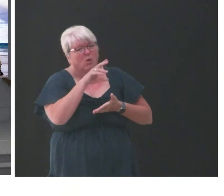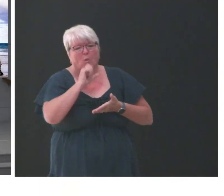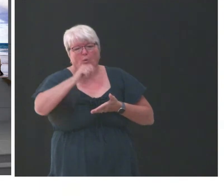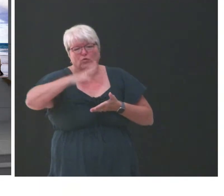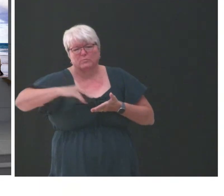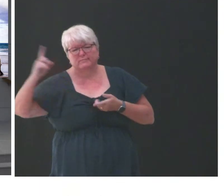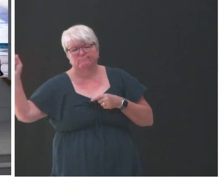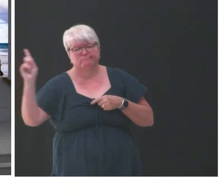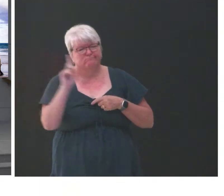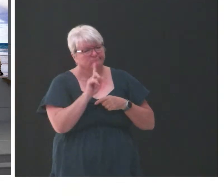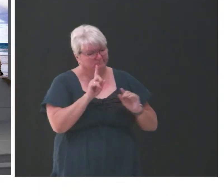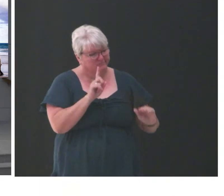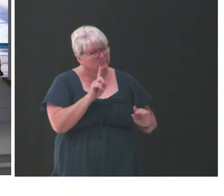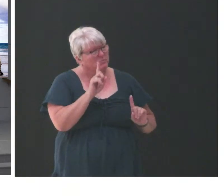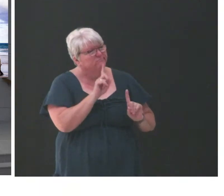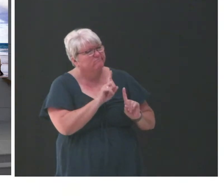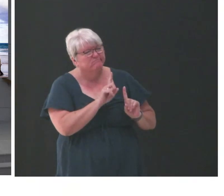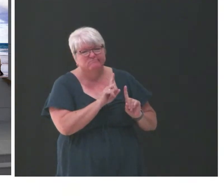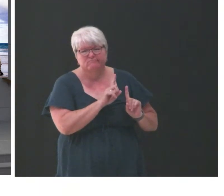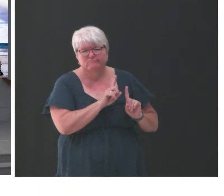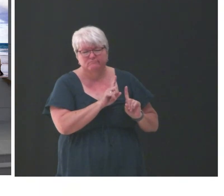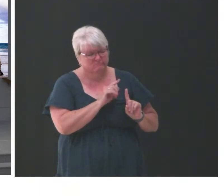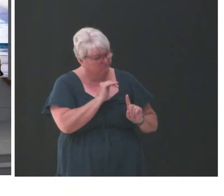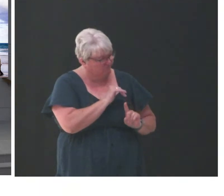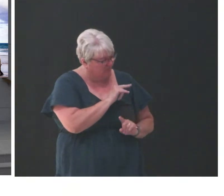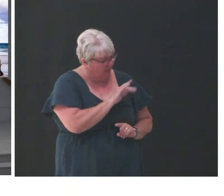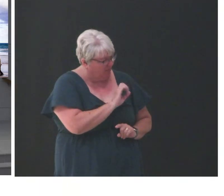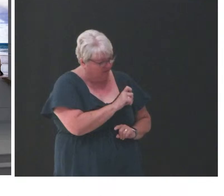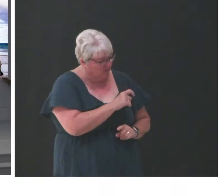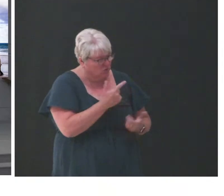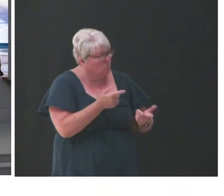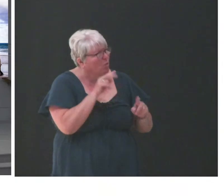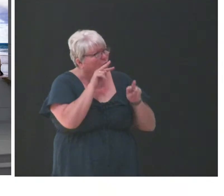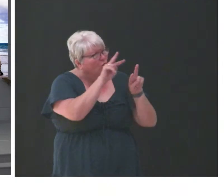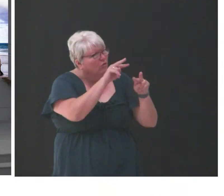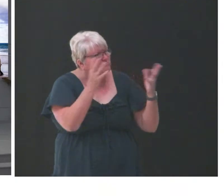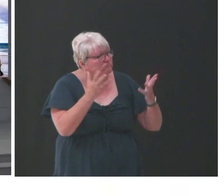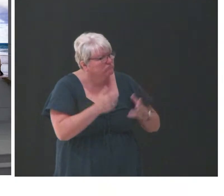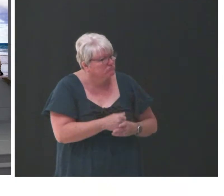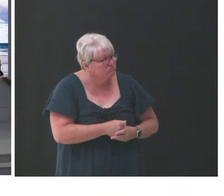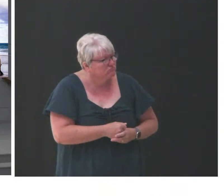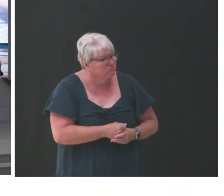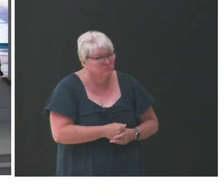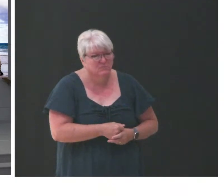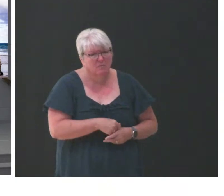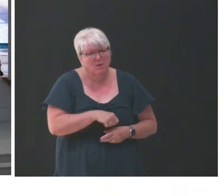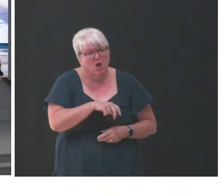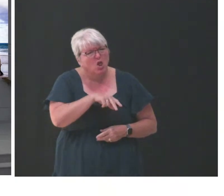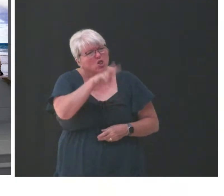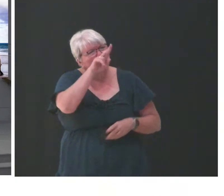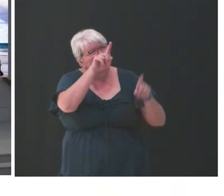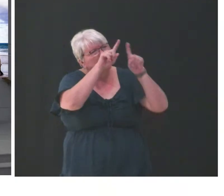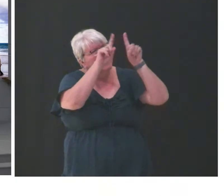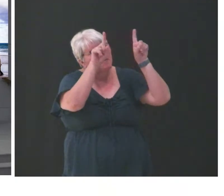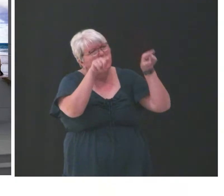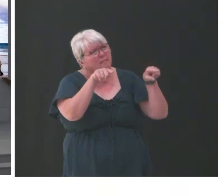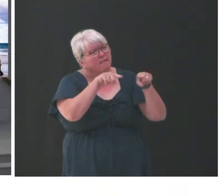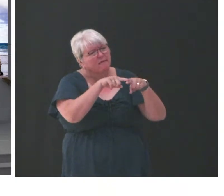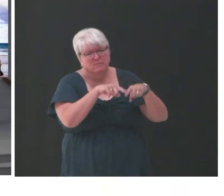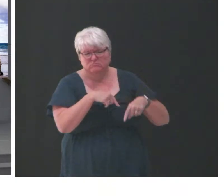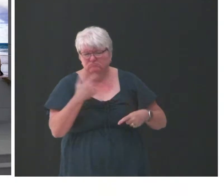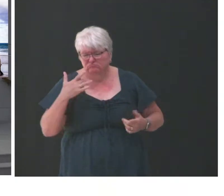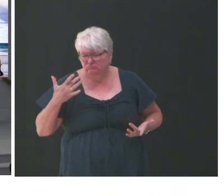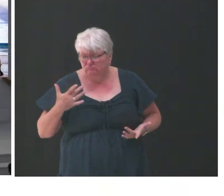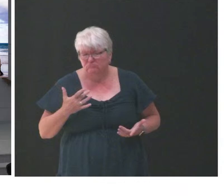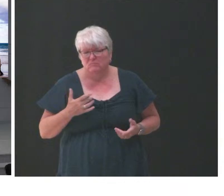in the congregation come up to him. Alex, what are you looking at? He says, I'm looking at this plaque. Well, what